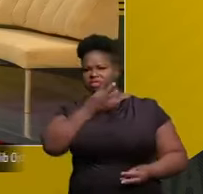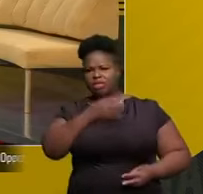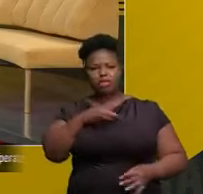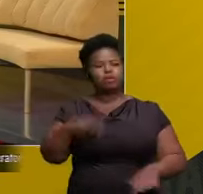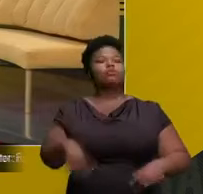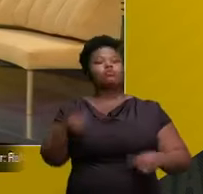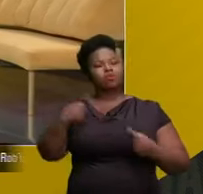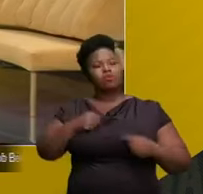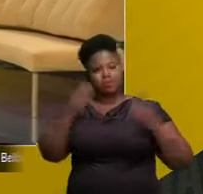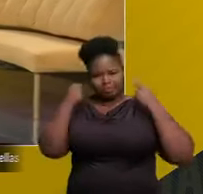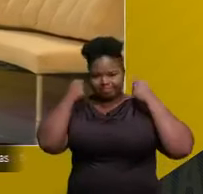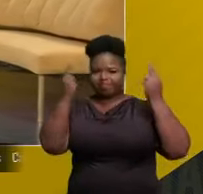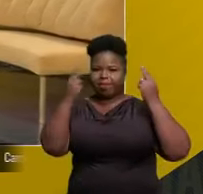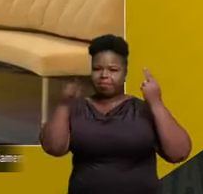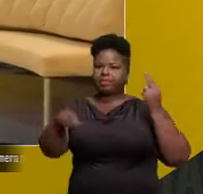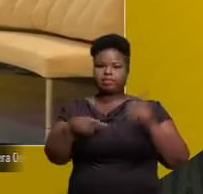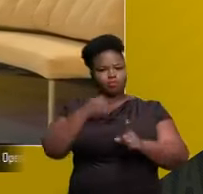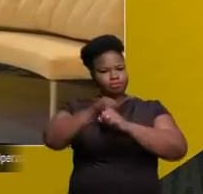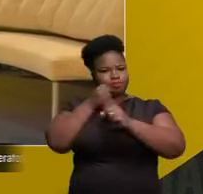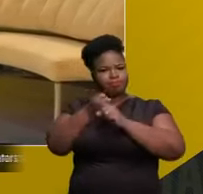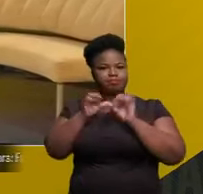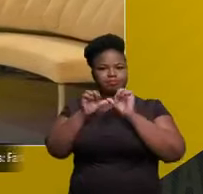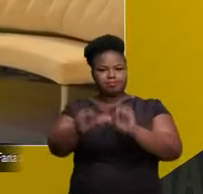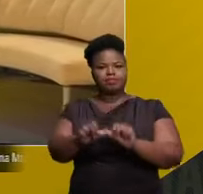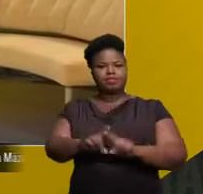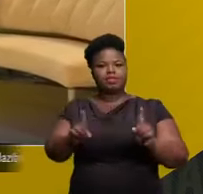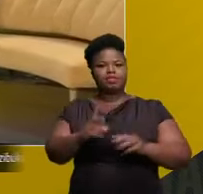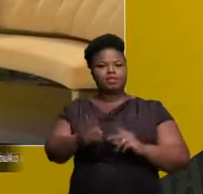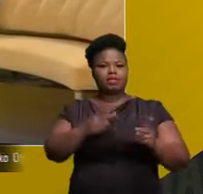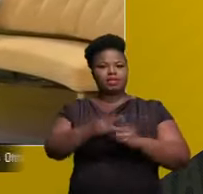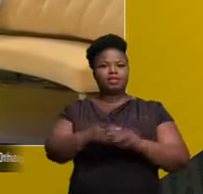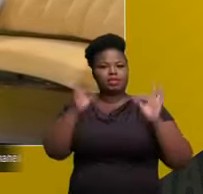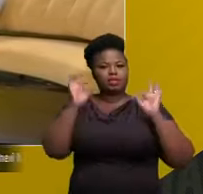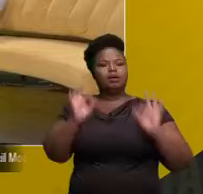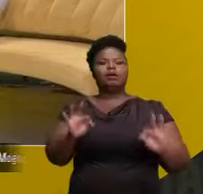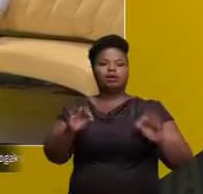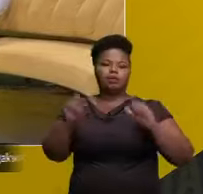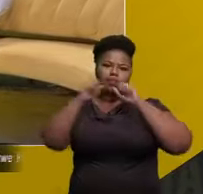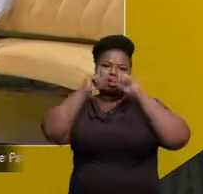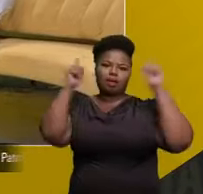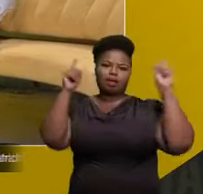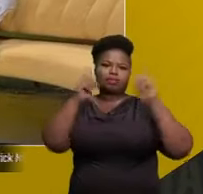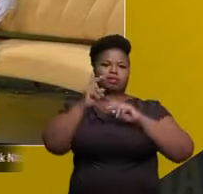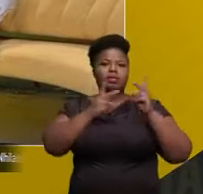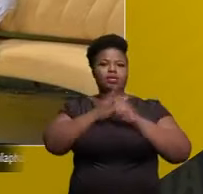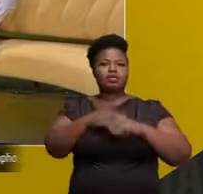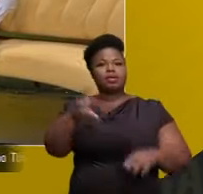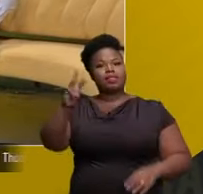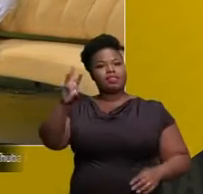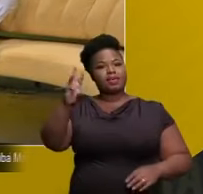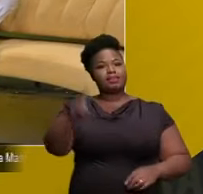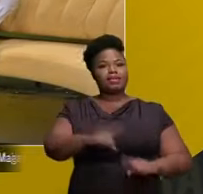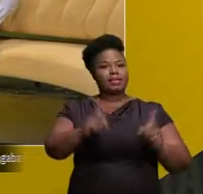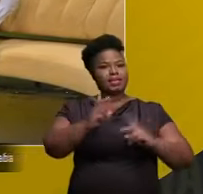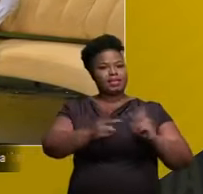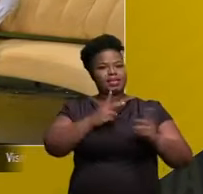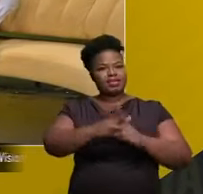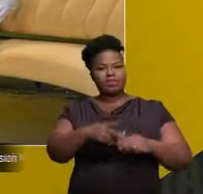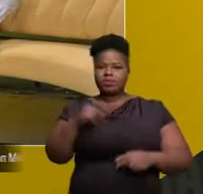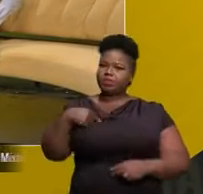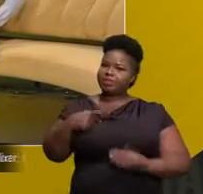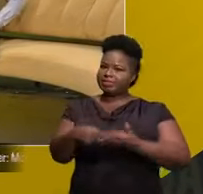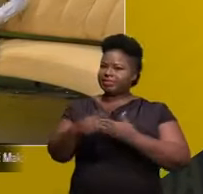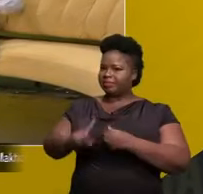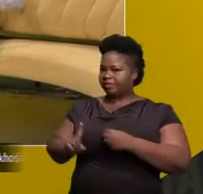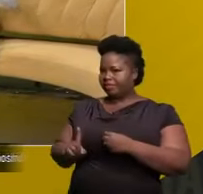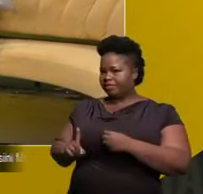fast. Awa kakole re apele ku mo re ngona. Guys, it's going to be an absolutely amazing one tomorrow. It is a Thursday after all, and we are going to be talking about